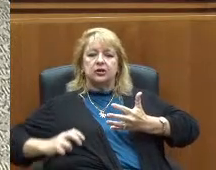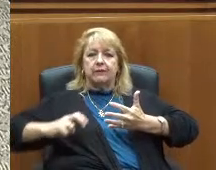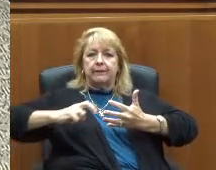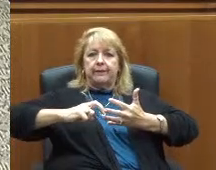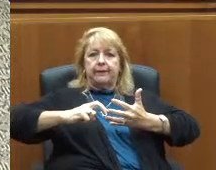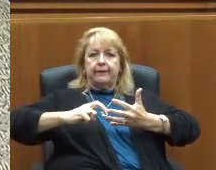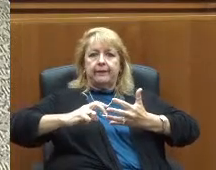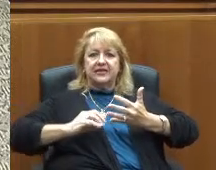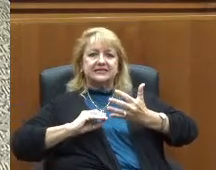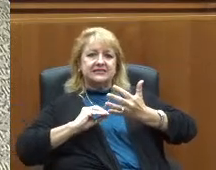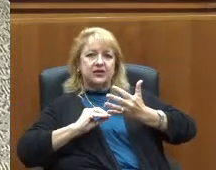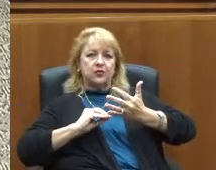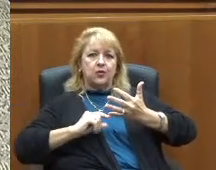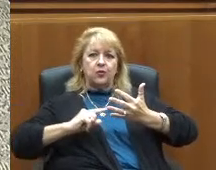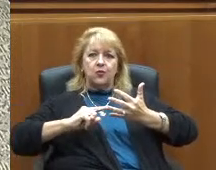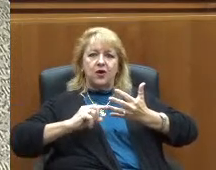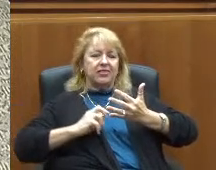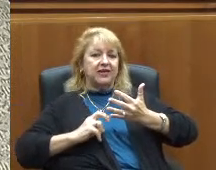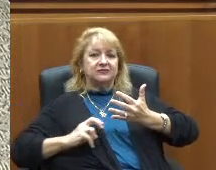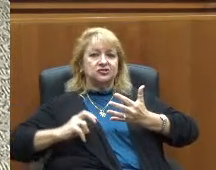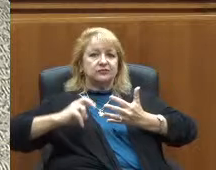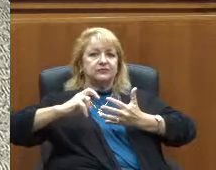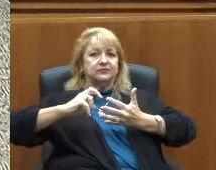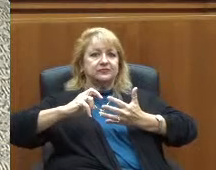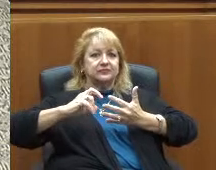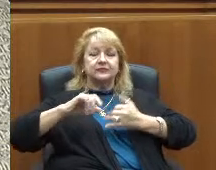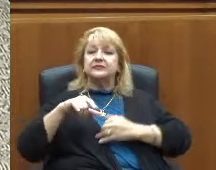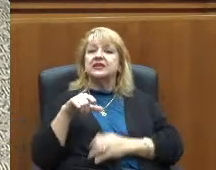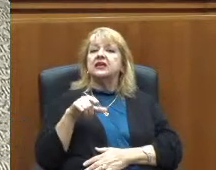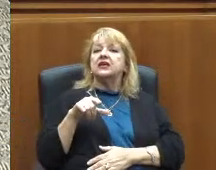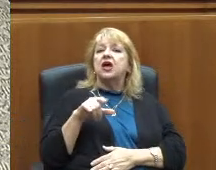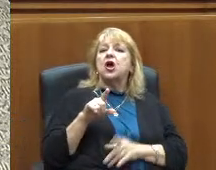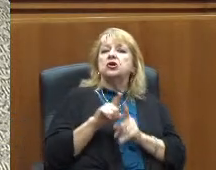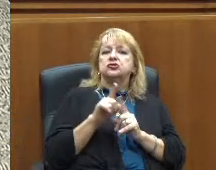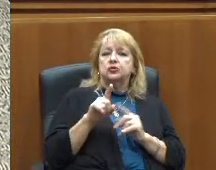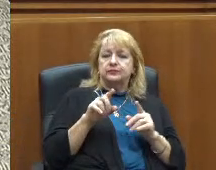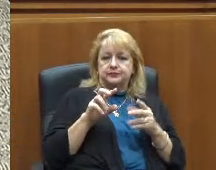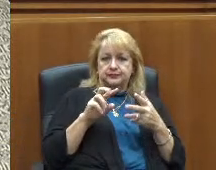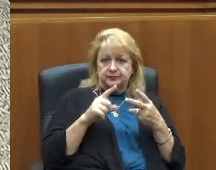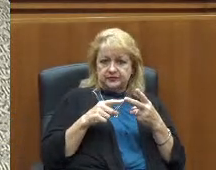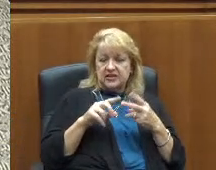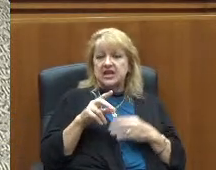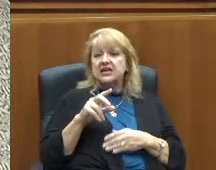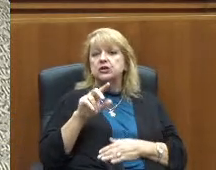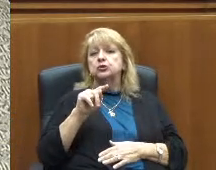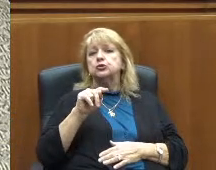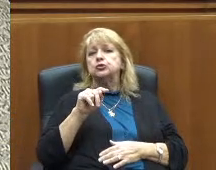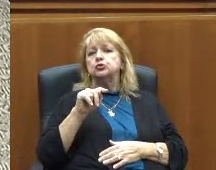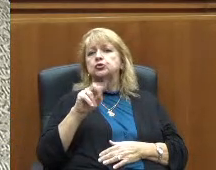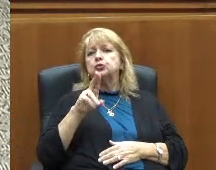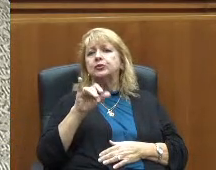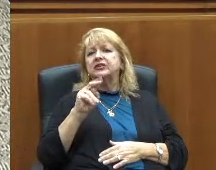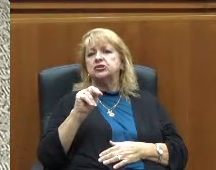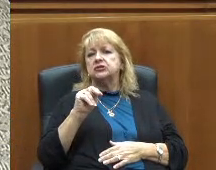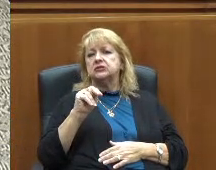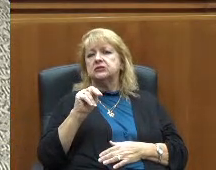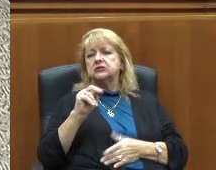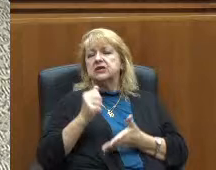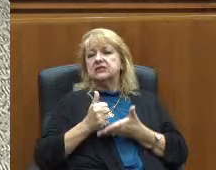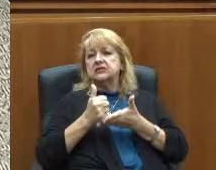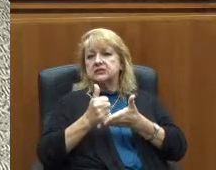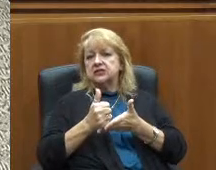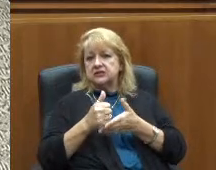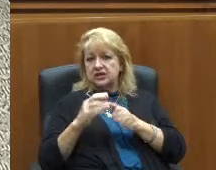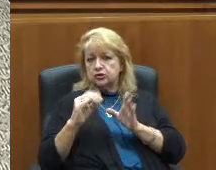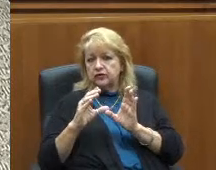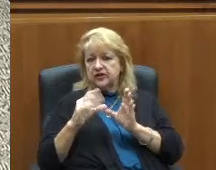Now, the next part has to do with our tuition, assistance, and certification program. We have about 26